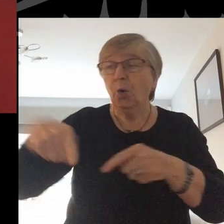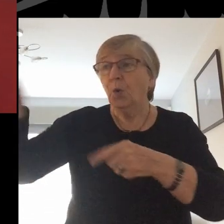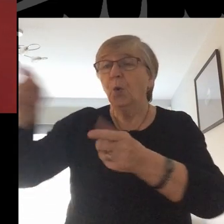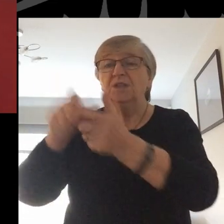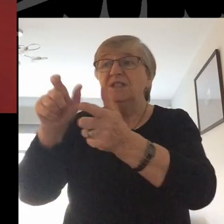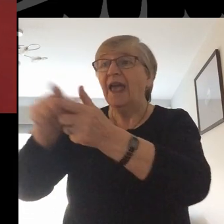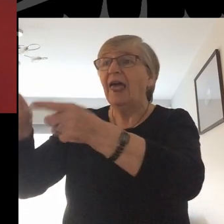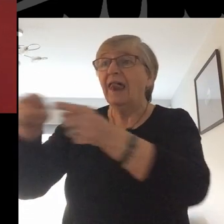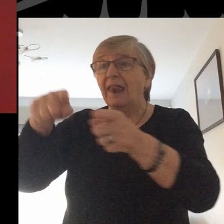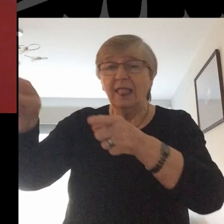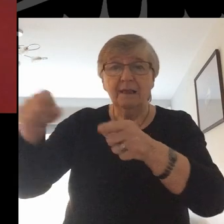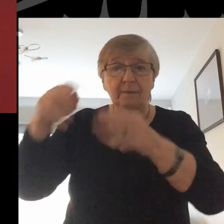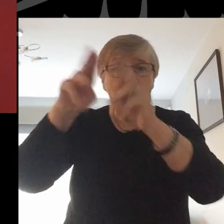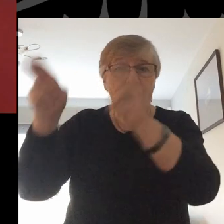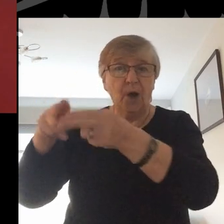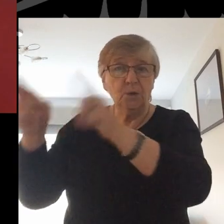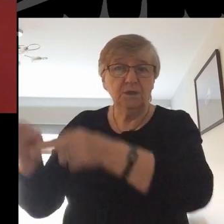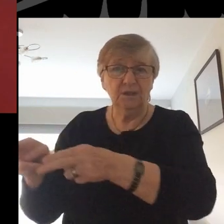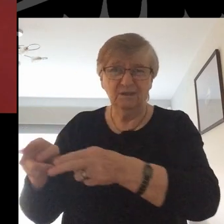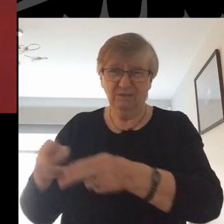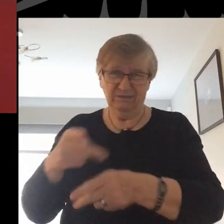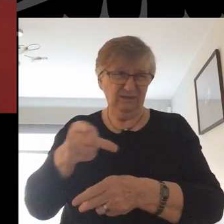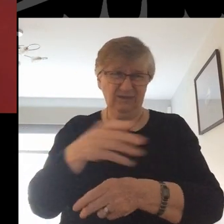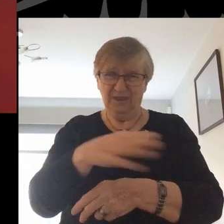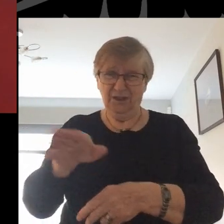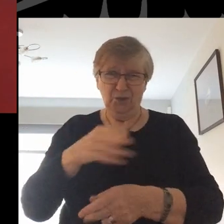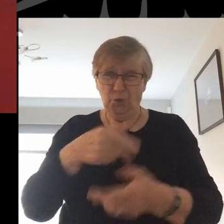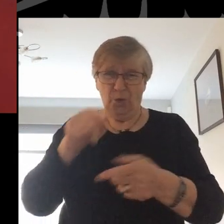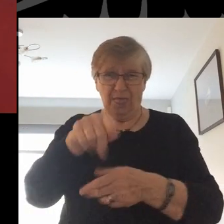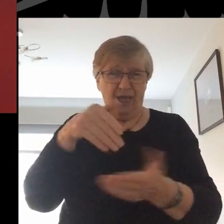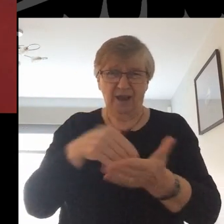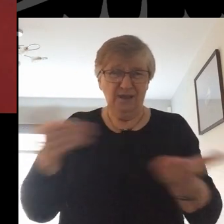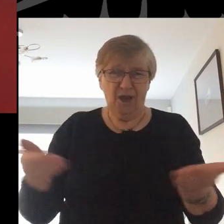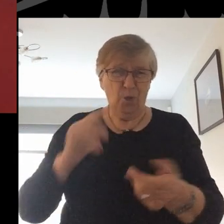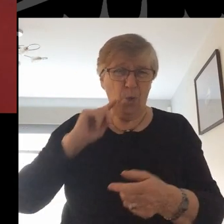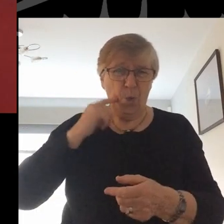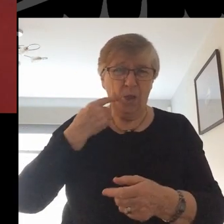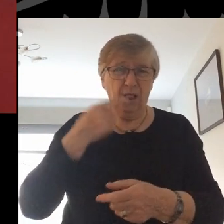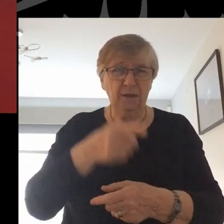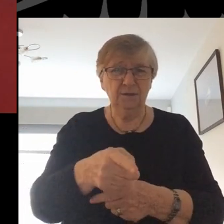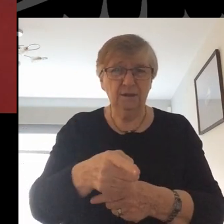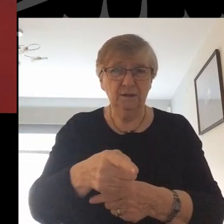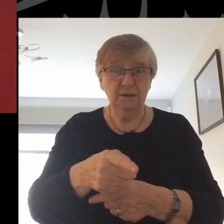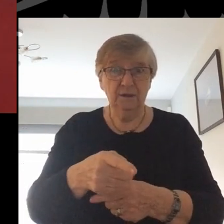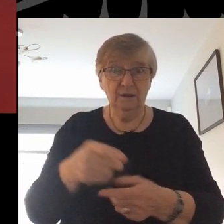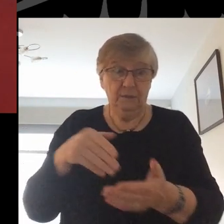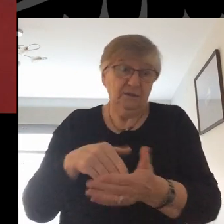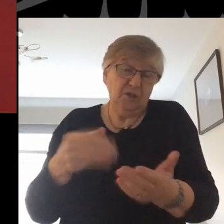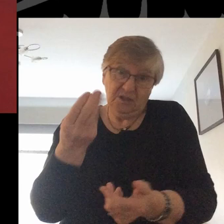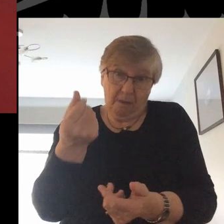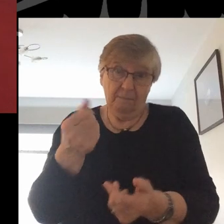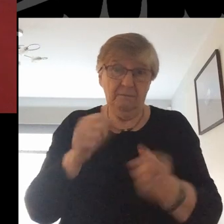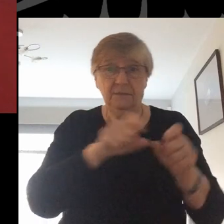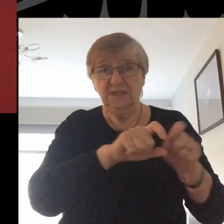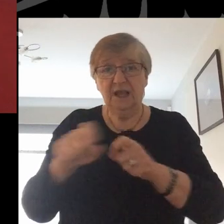doors. Hardly anybody uses tapes anymore, but even those that do use VHS